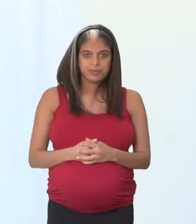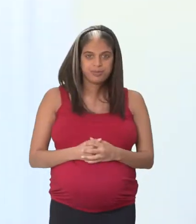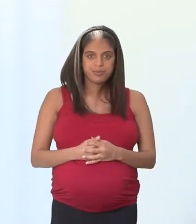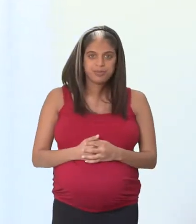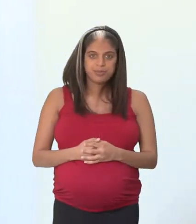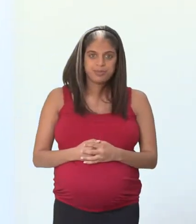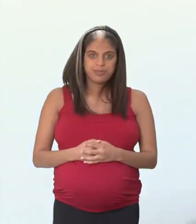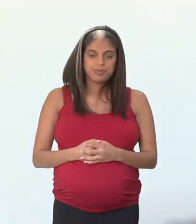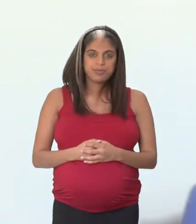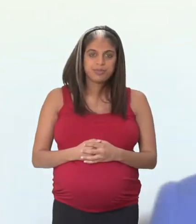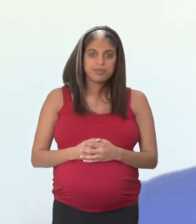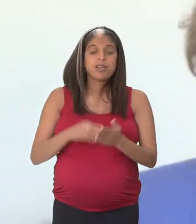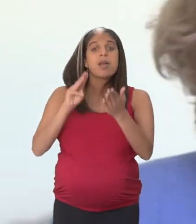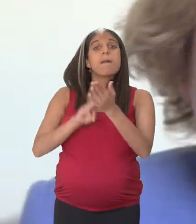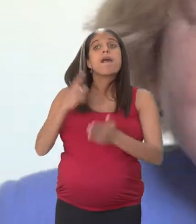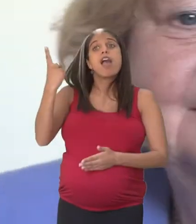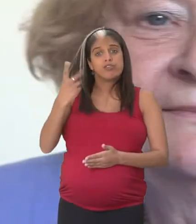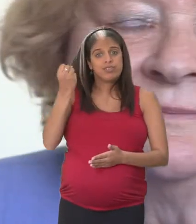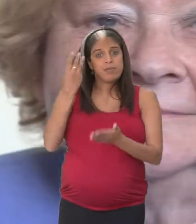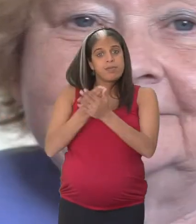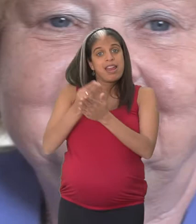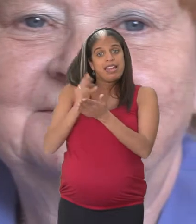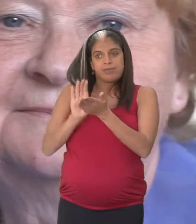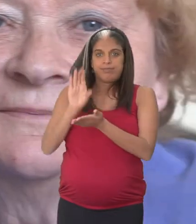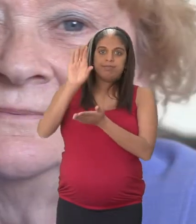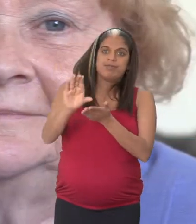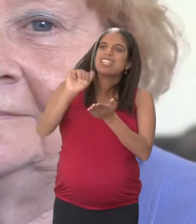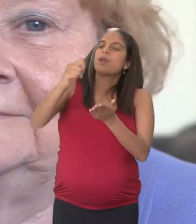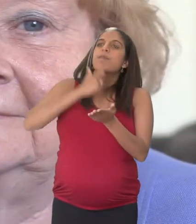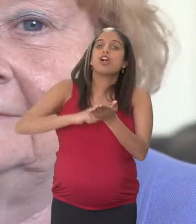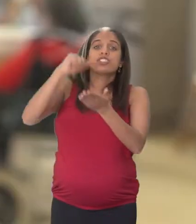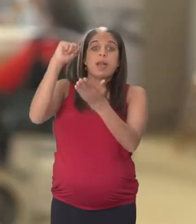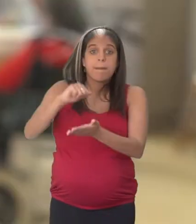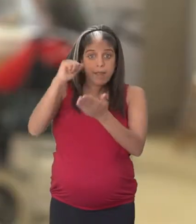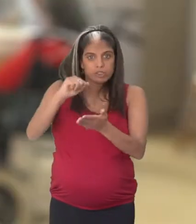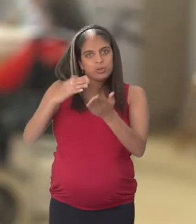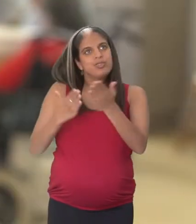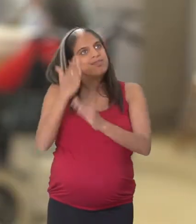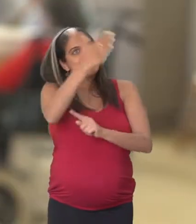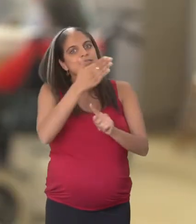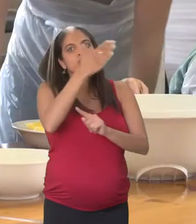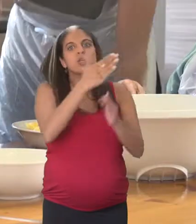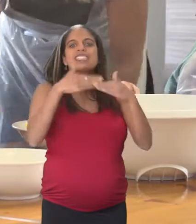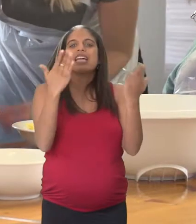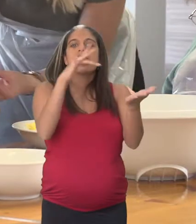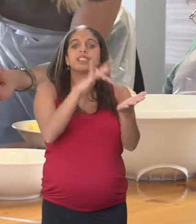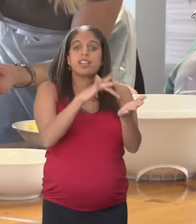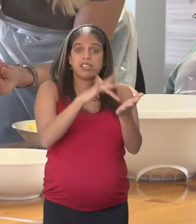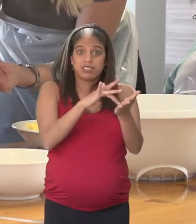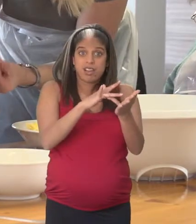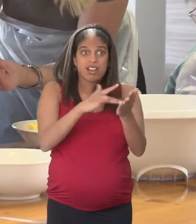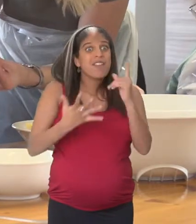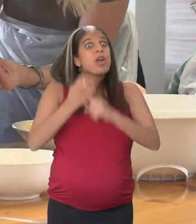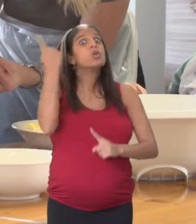directories. Margaret puts her own money into her personal budget to pay for visits to a day centre which her son found for her.